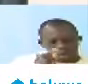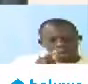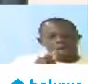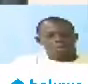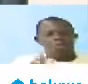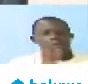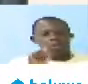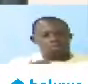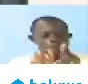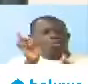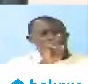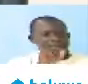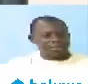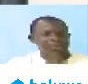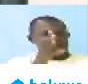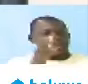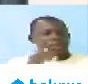with what he